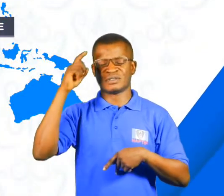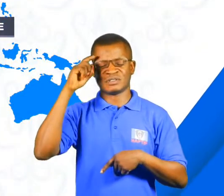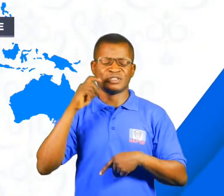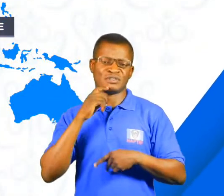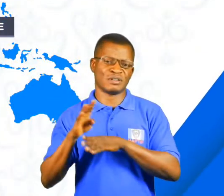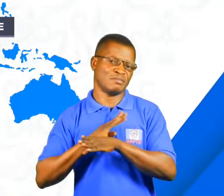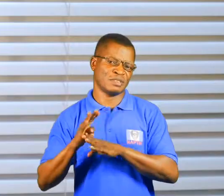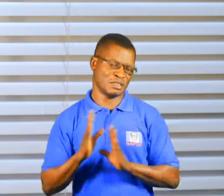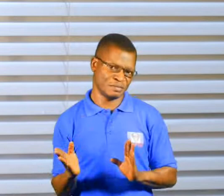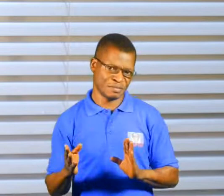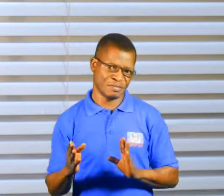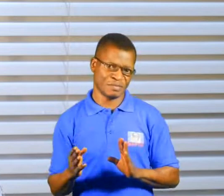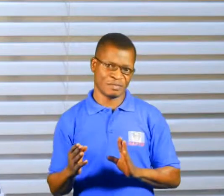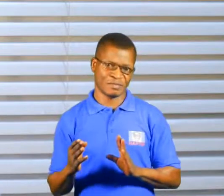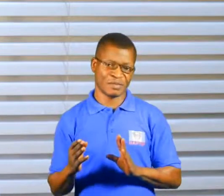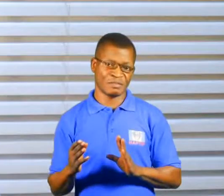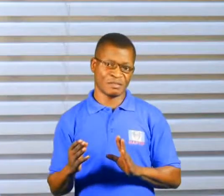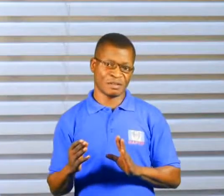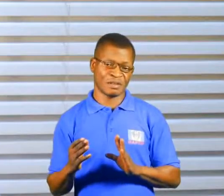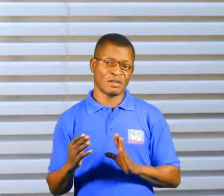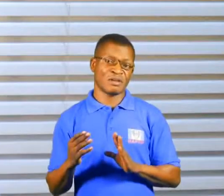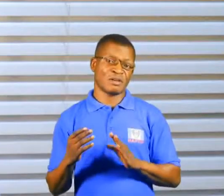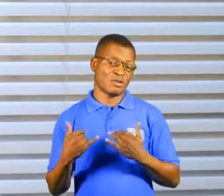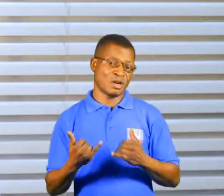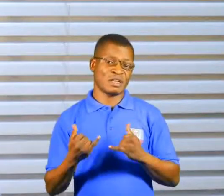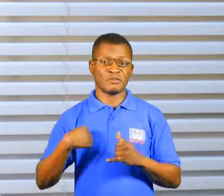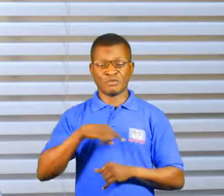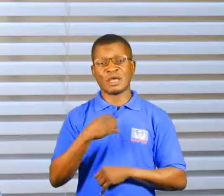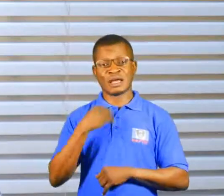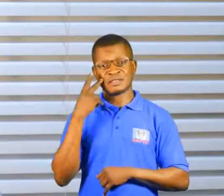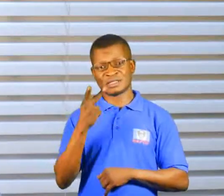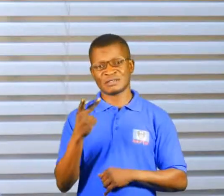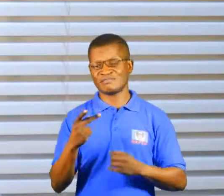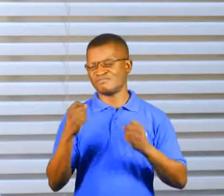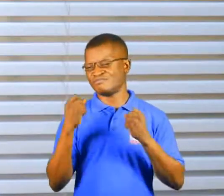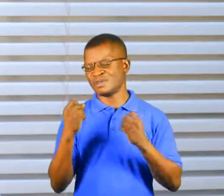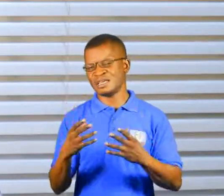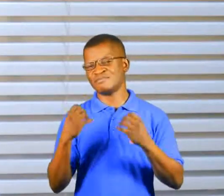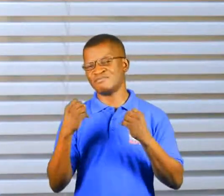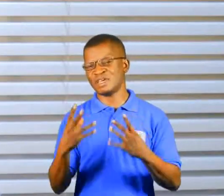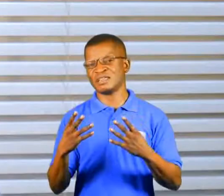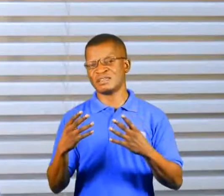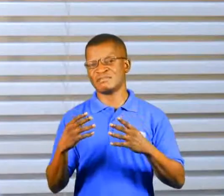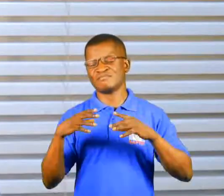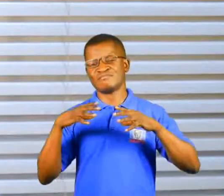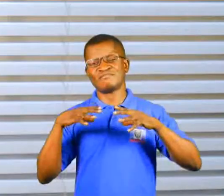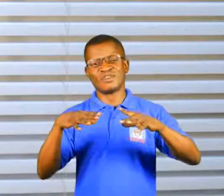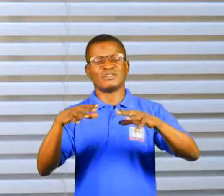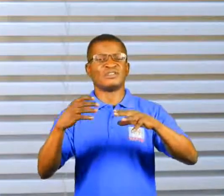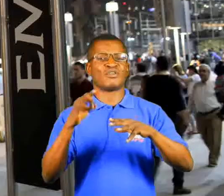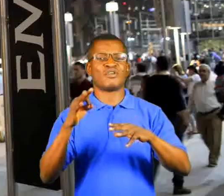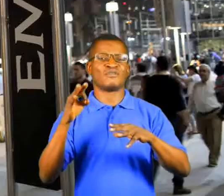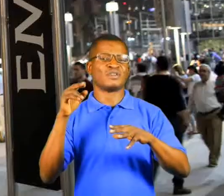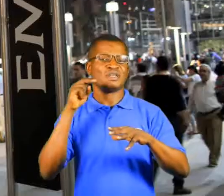Nigerian victims. Lately, we have seen a mass exodus of Nigerian